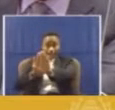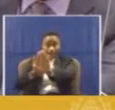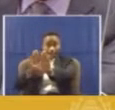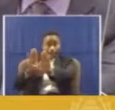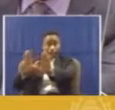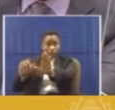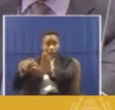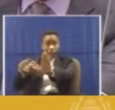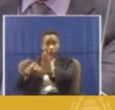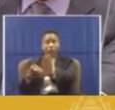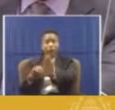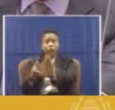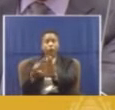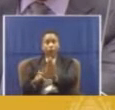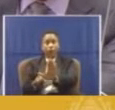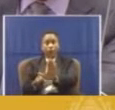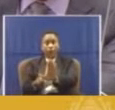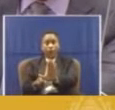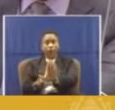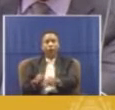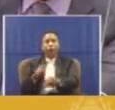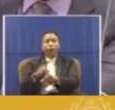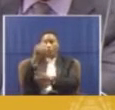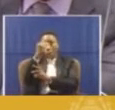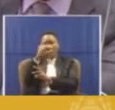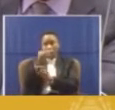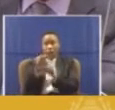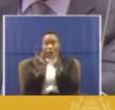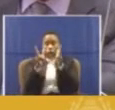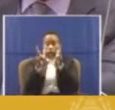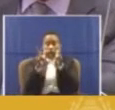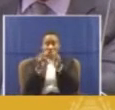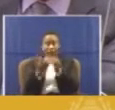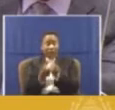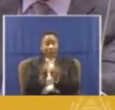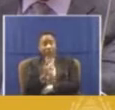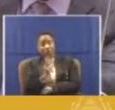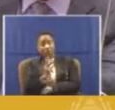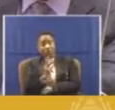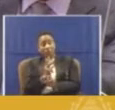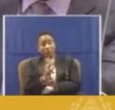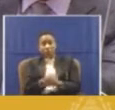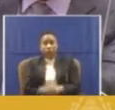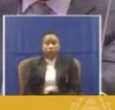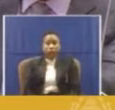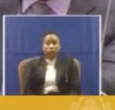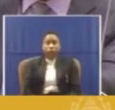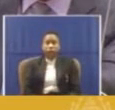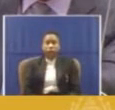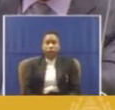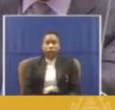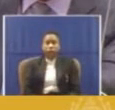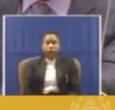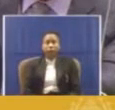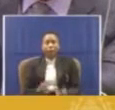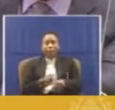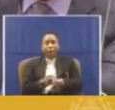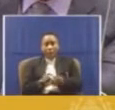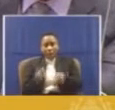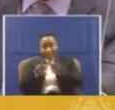and clinics, while the police are watching in a posture of endorsement, or when they search